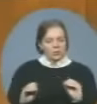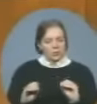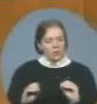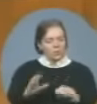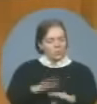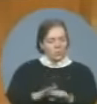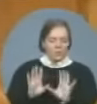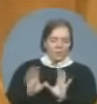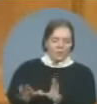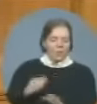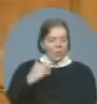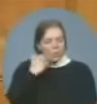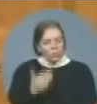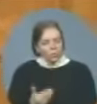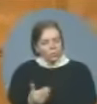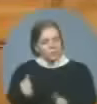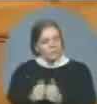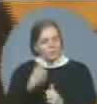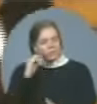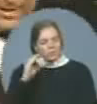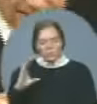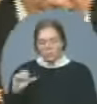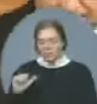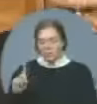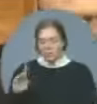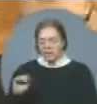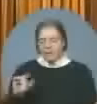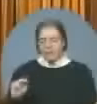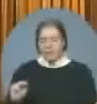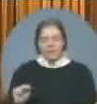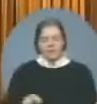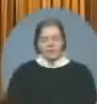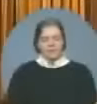country? Honourable